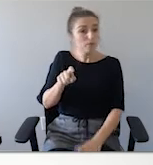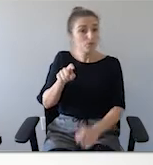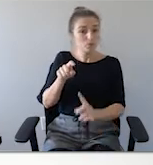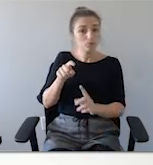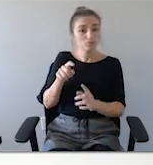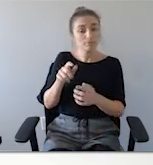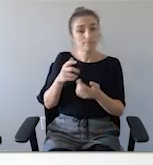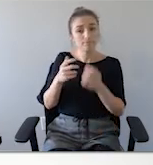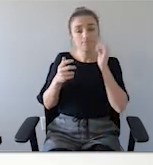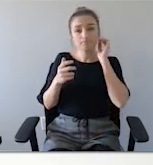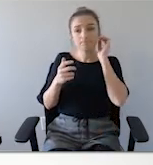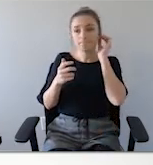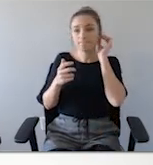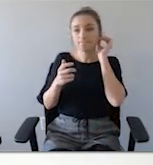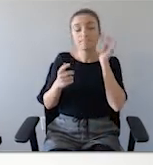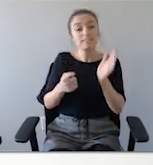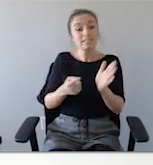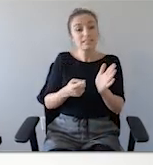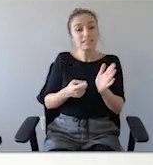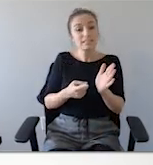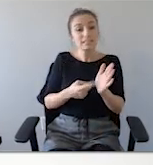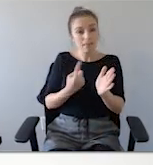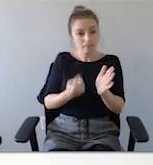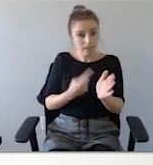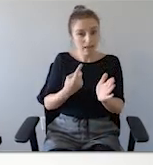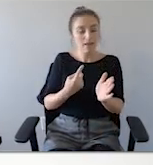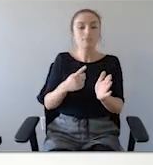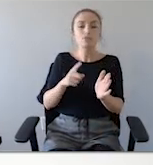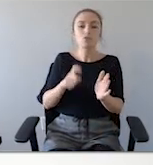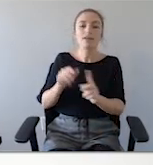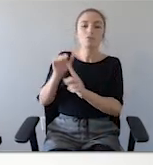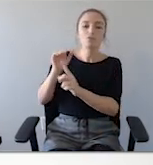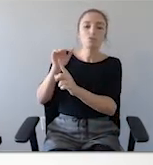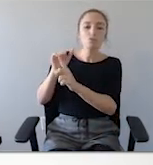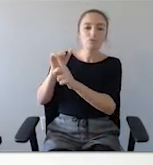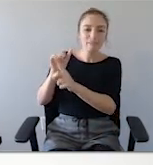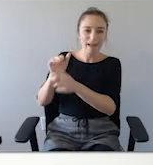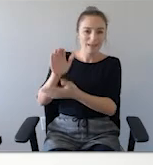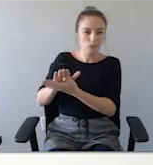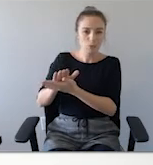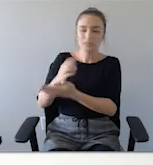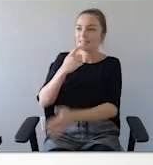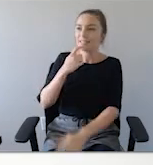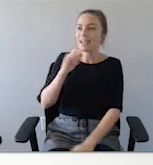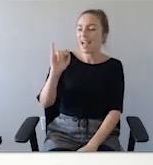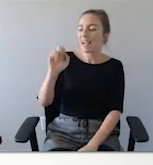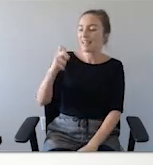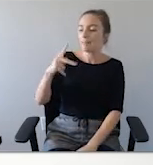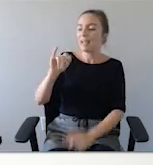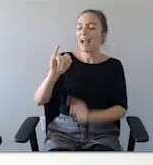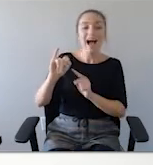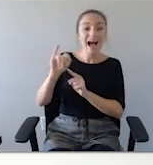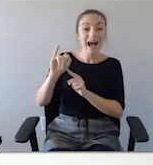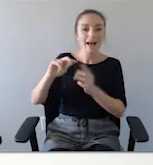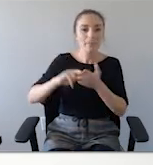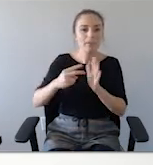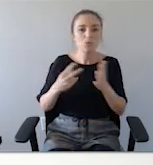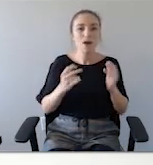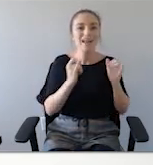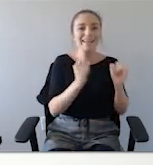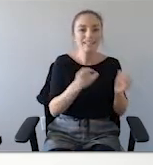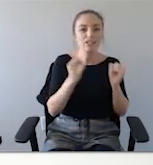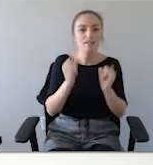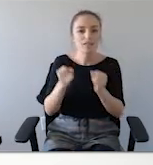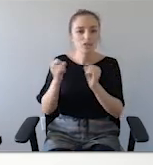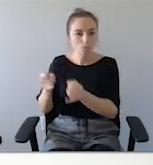I in the IEP, individualized every single meeting that you